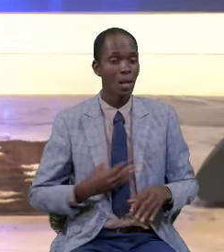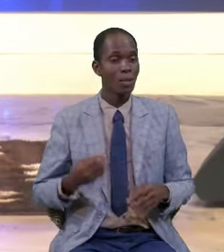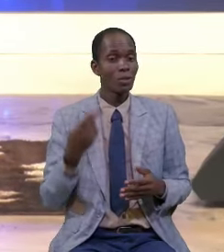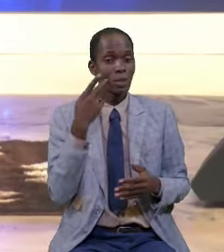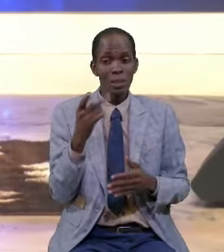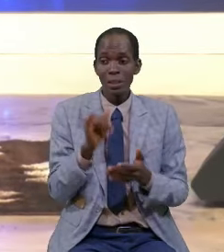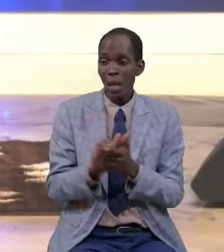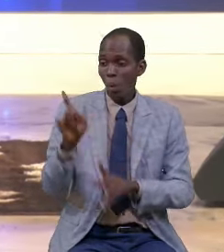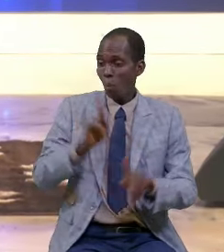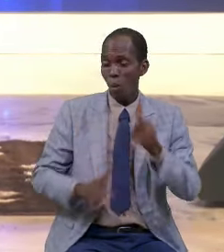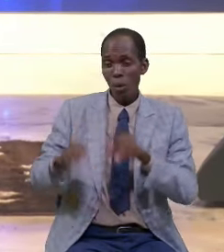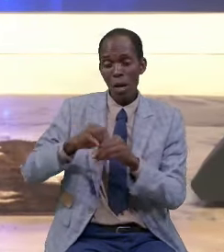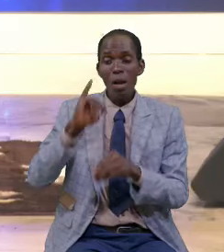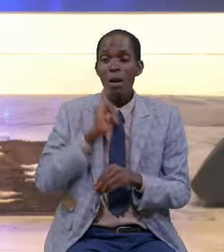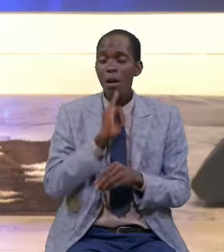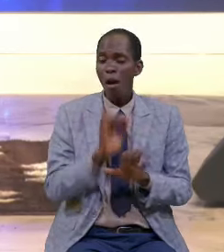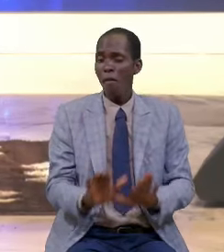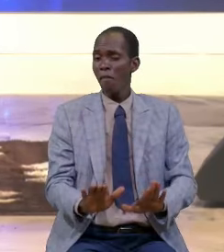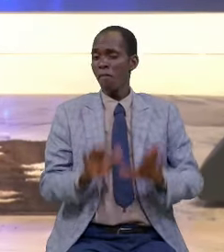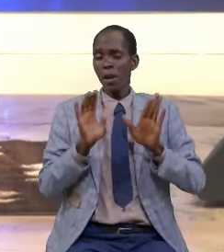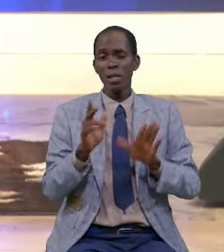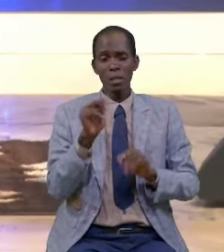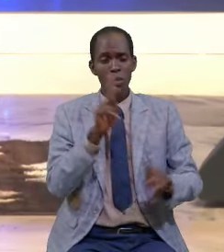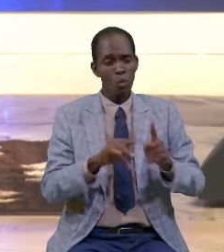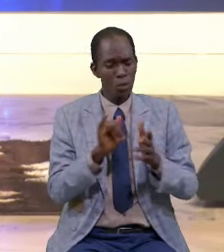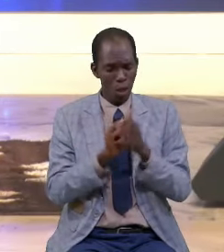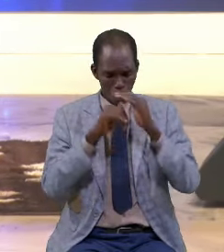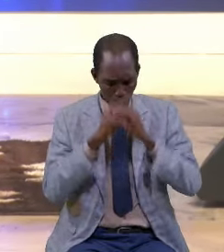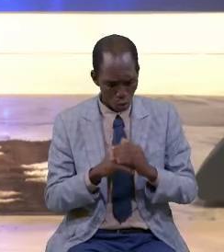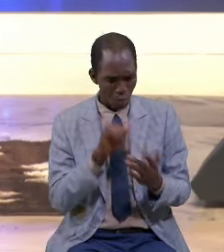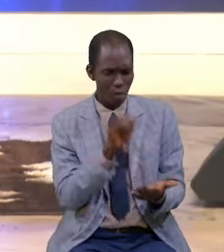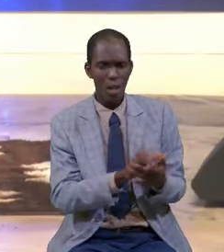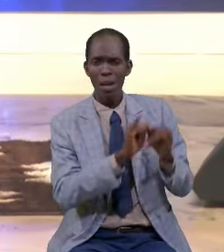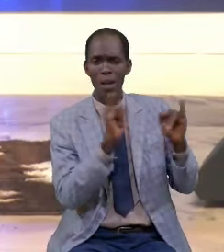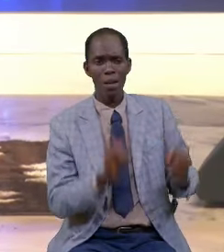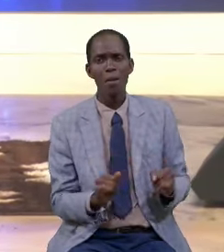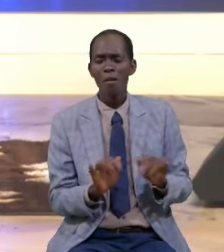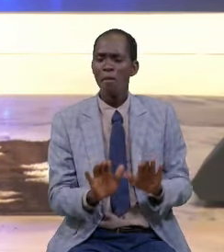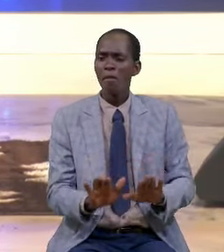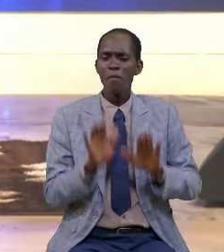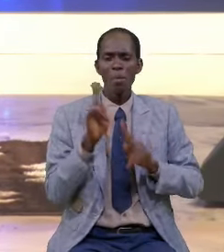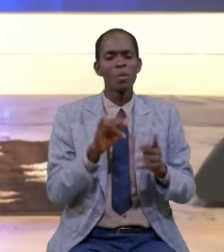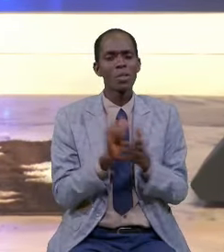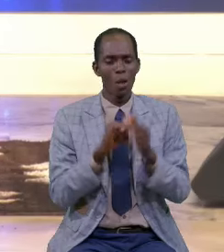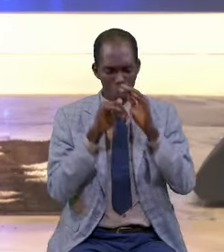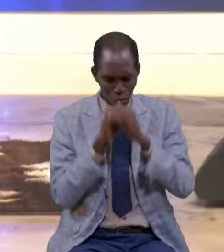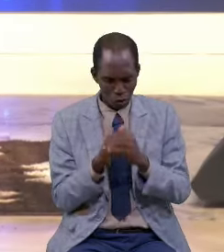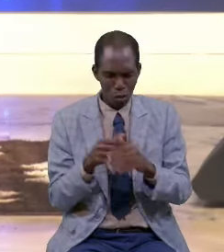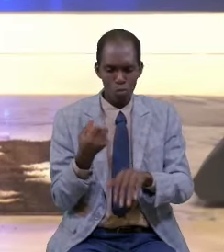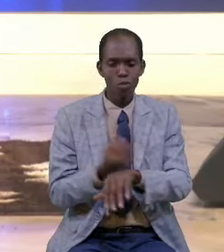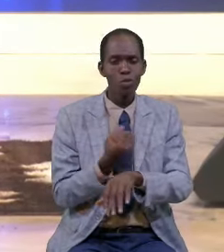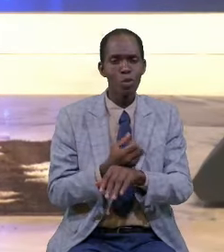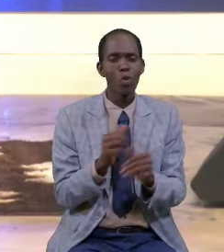those people that are worshiping idol. They fear those people that are worshiping wood and stone. And